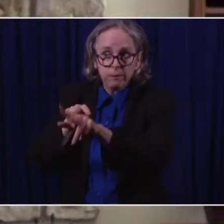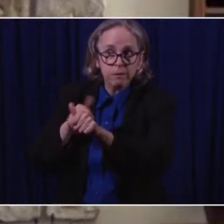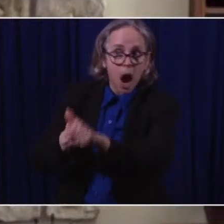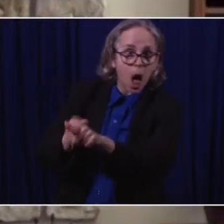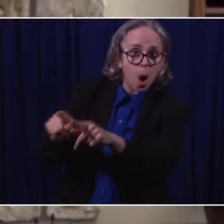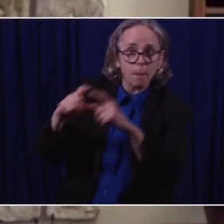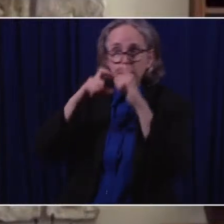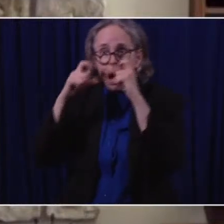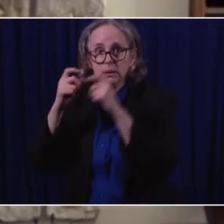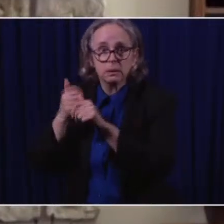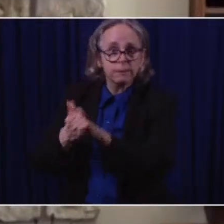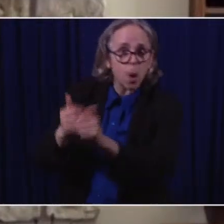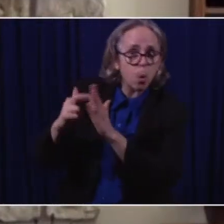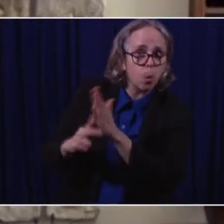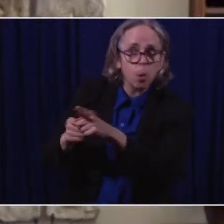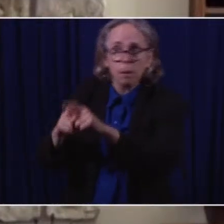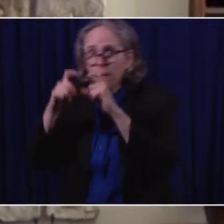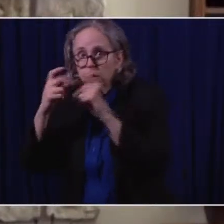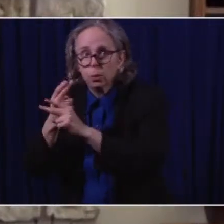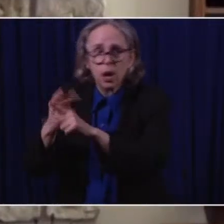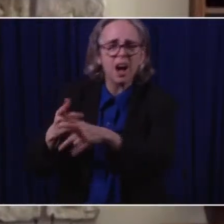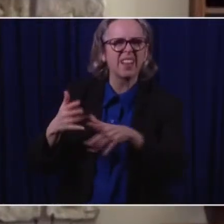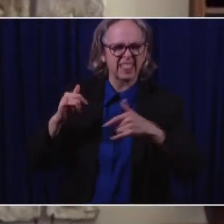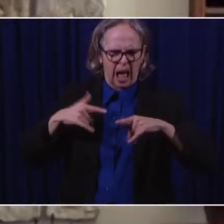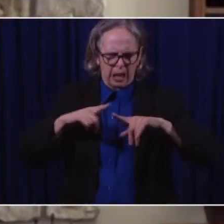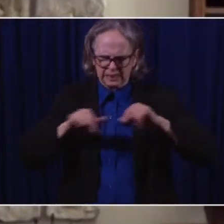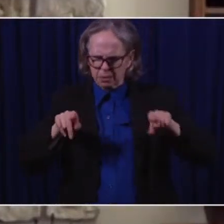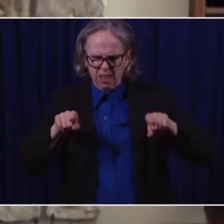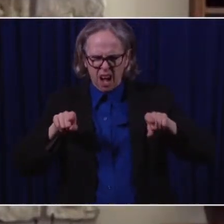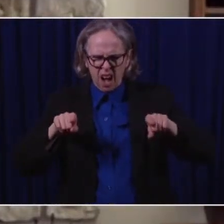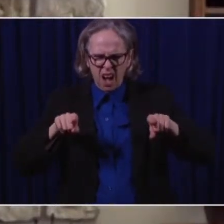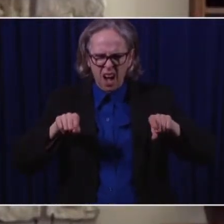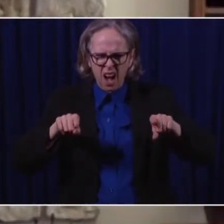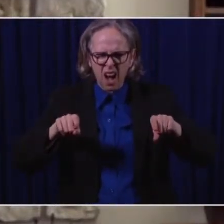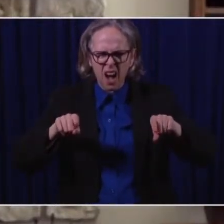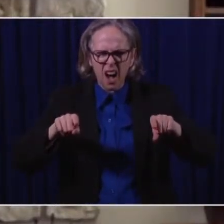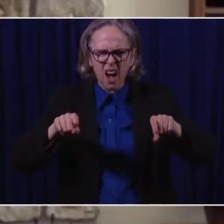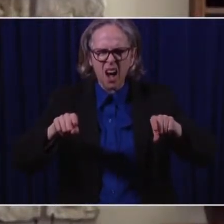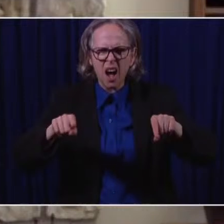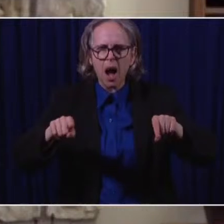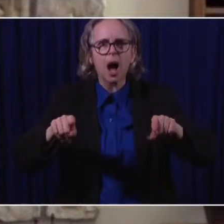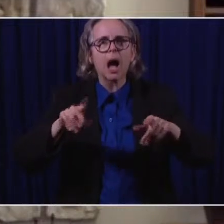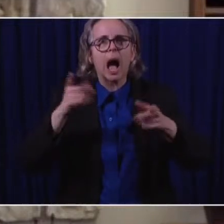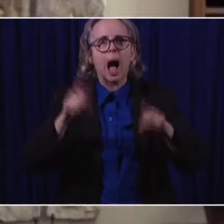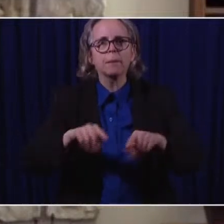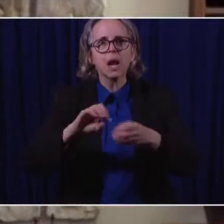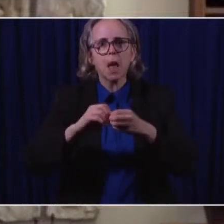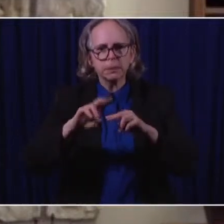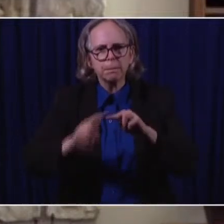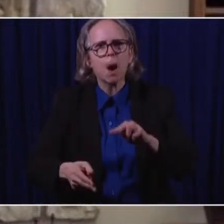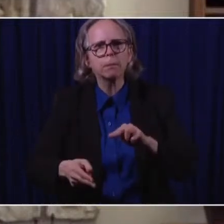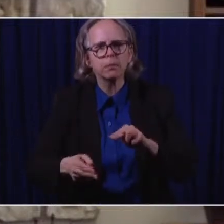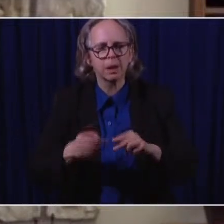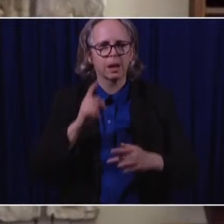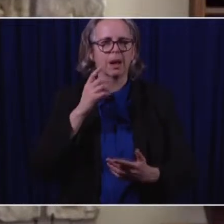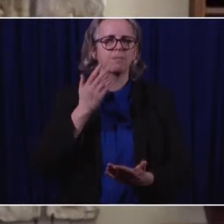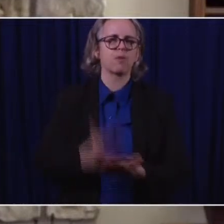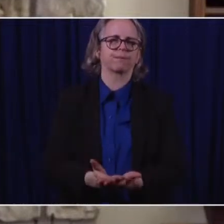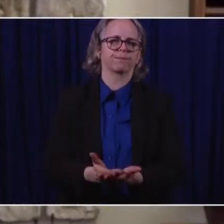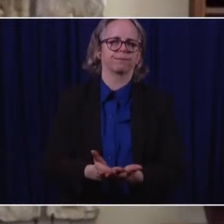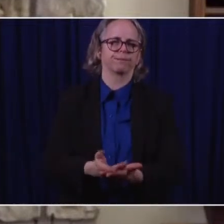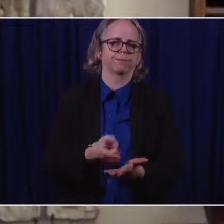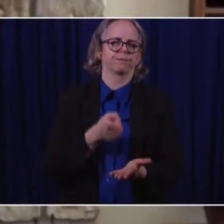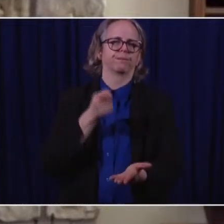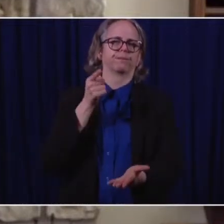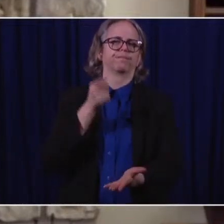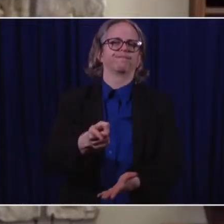significant change in what was going on. We saw a dramatic slowdown of what had been going up, and we believe that